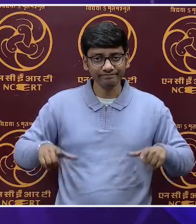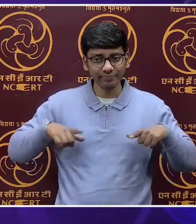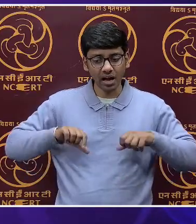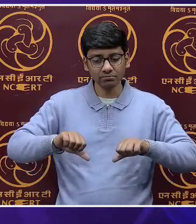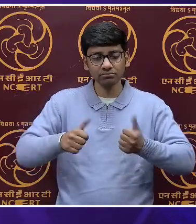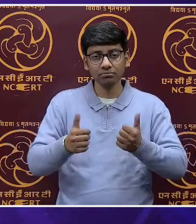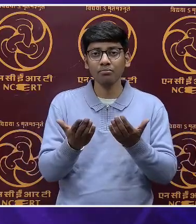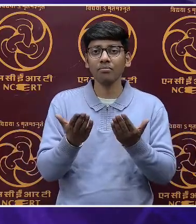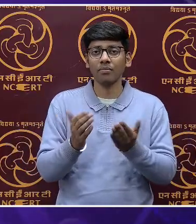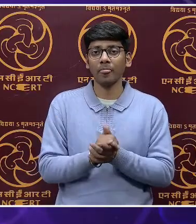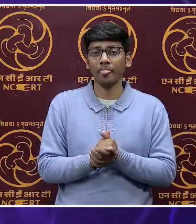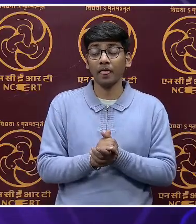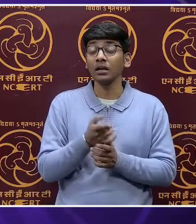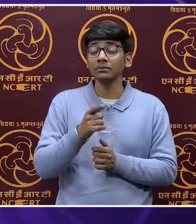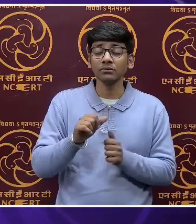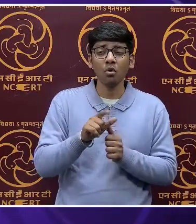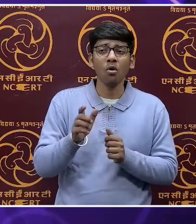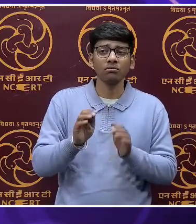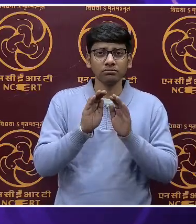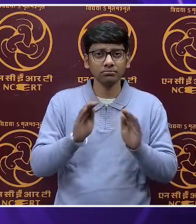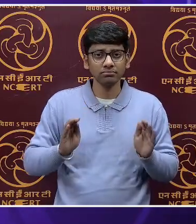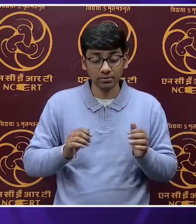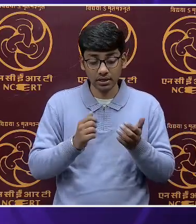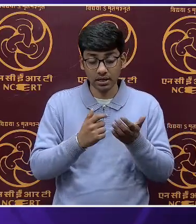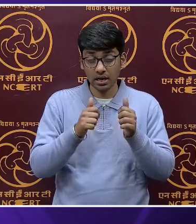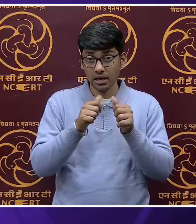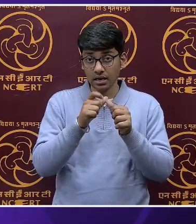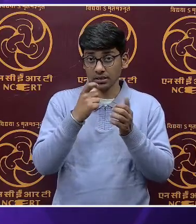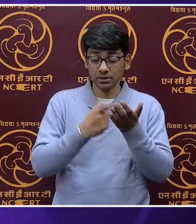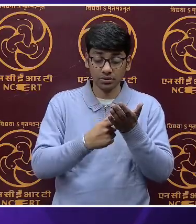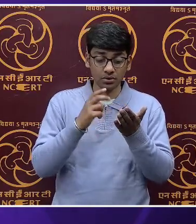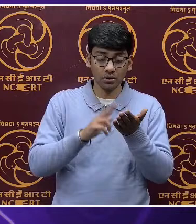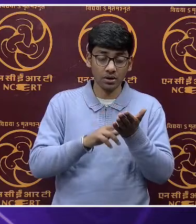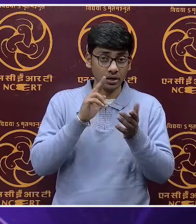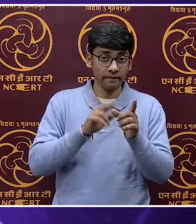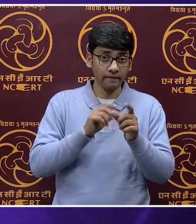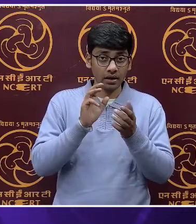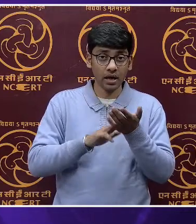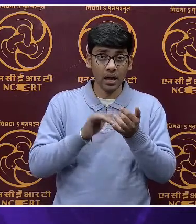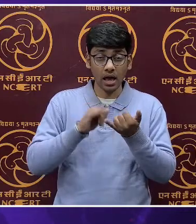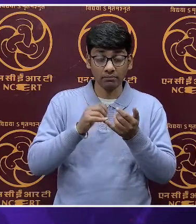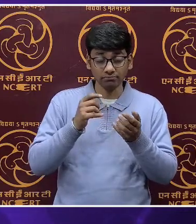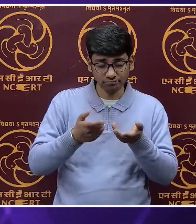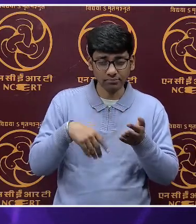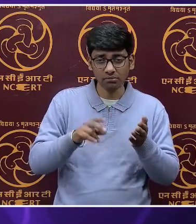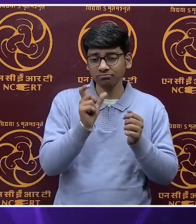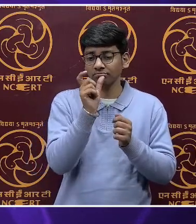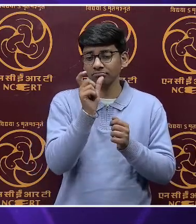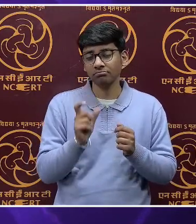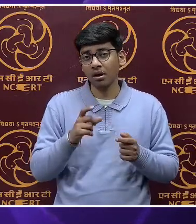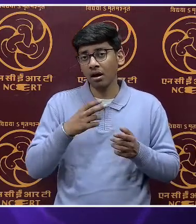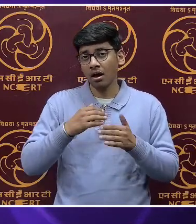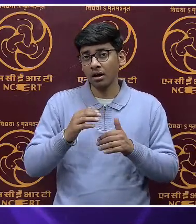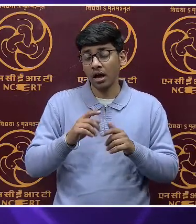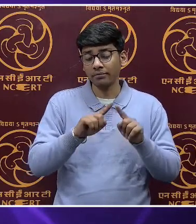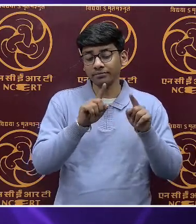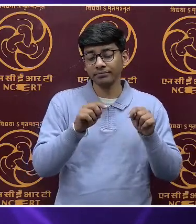inspiring acronyms for the children, since he was very much connected with the students. Oh yes. Oh yes. Going on, as you can see on the